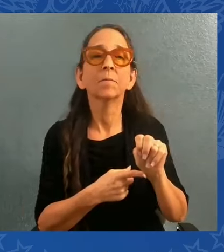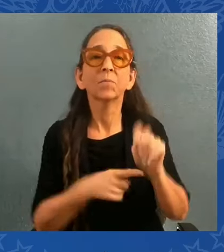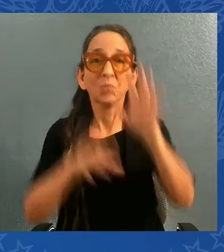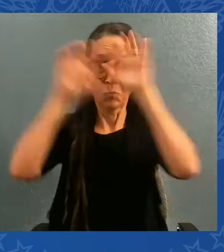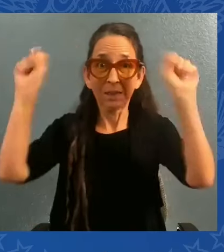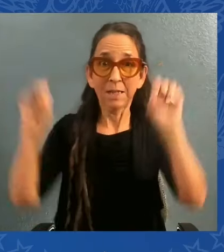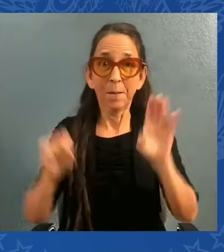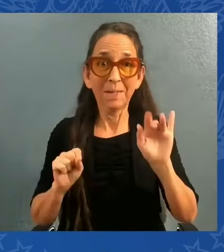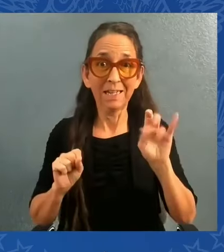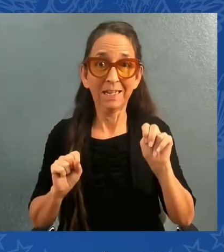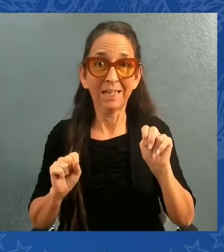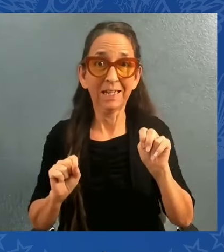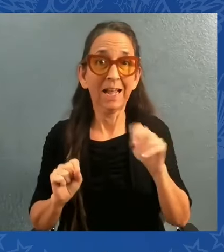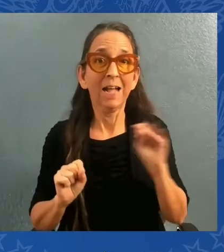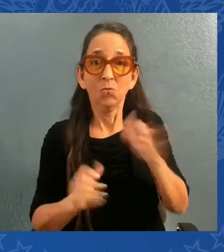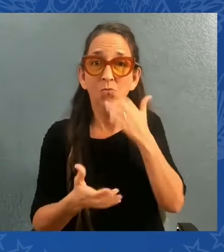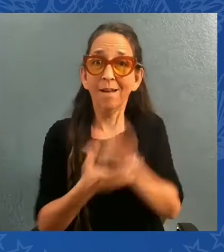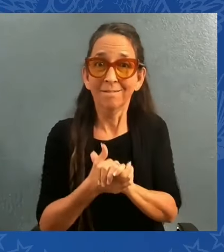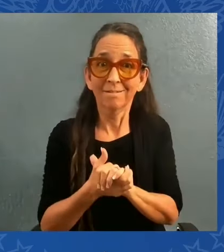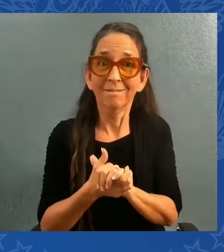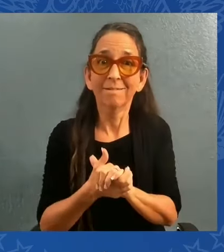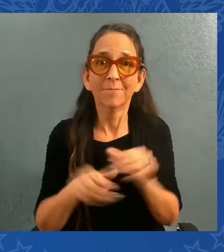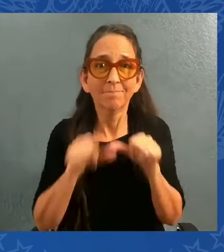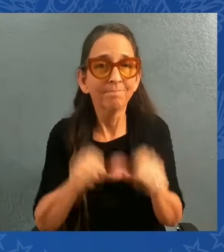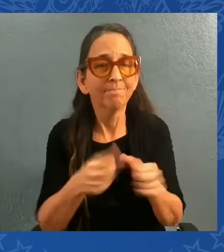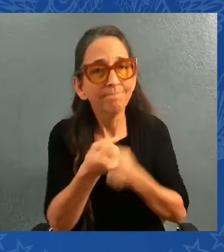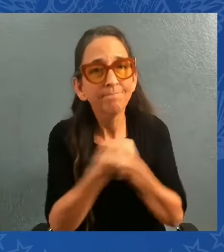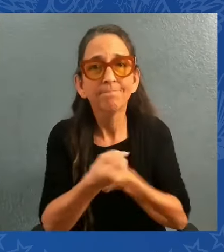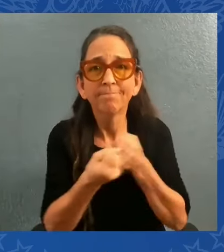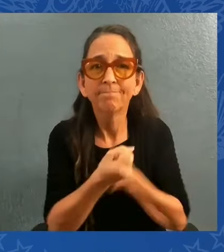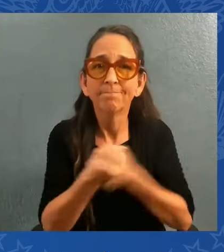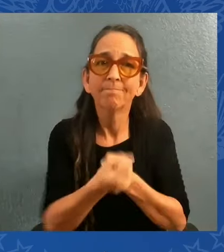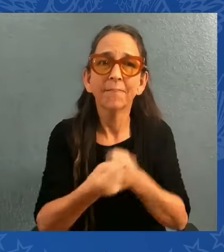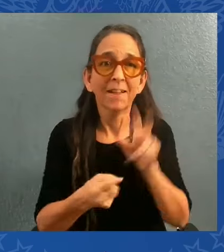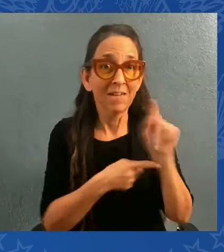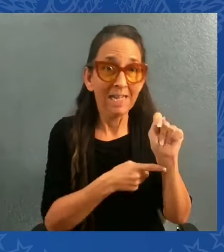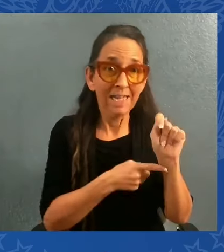for veterans and their families. President